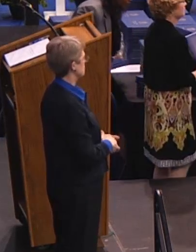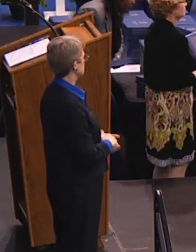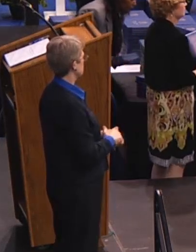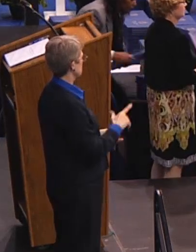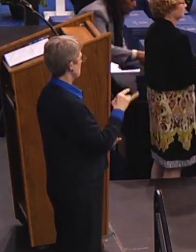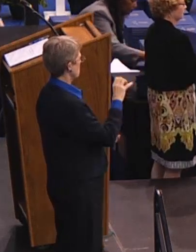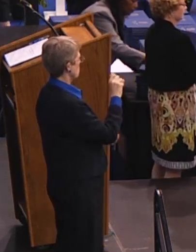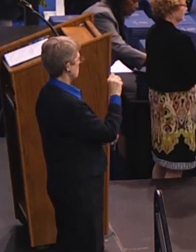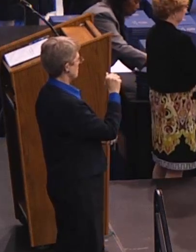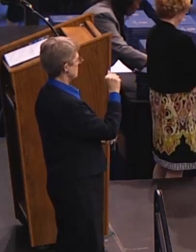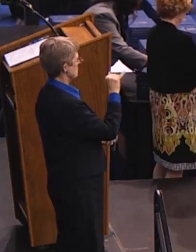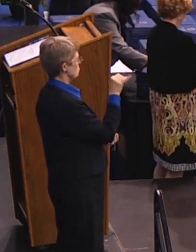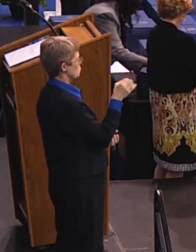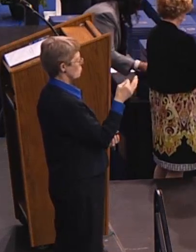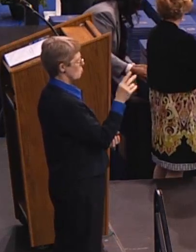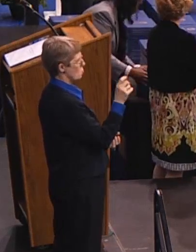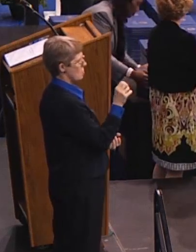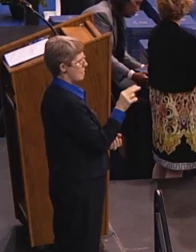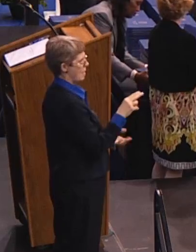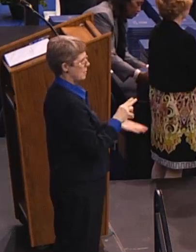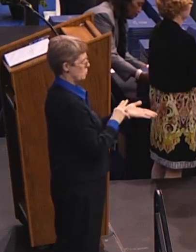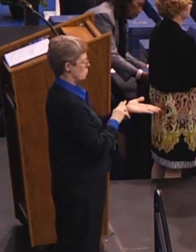Lisa Osmond Jordan, nursing.